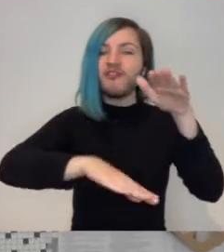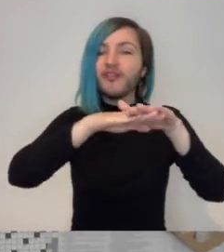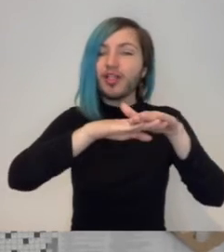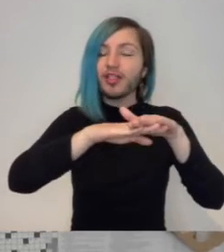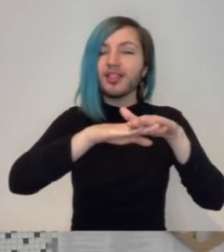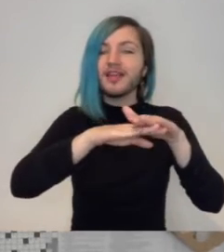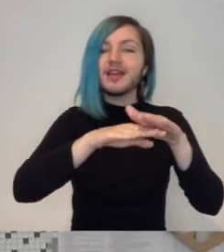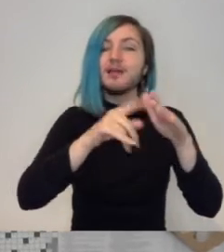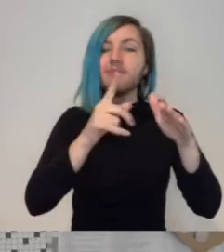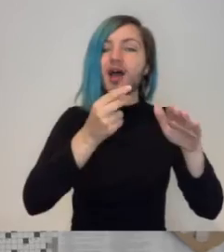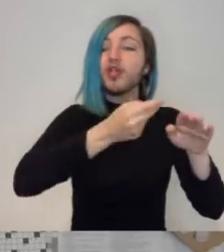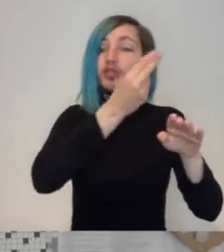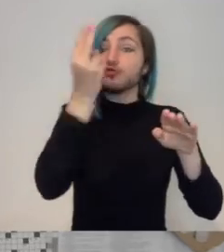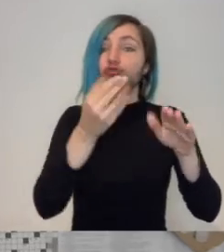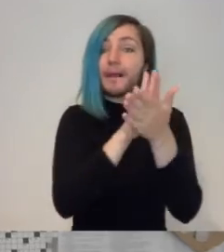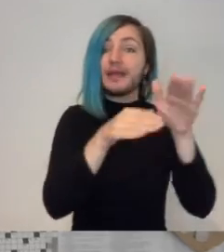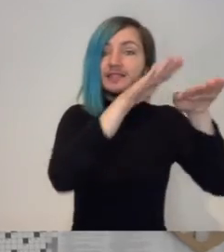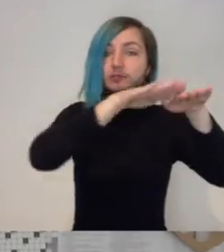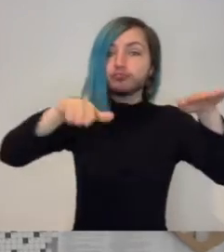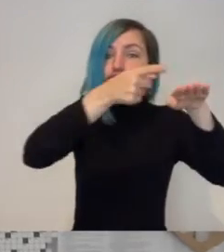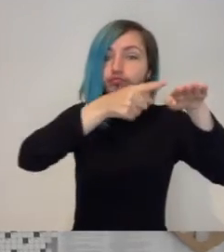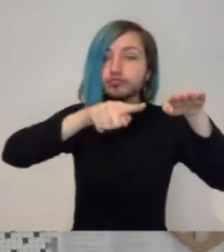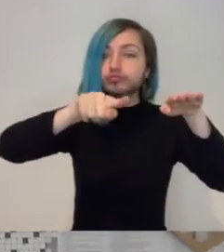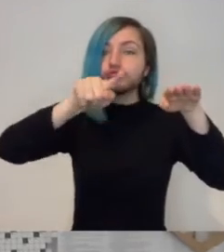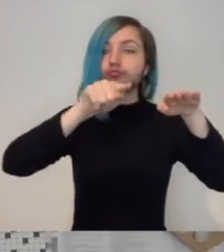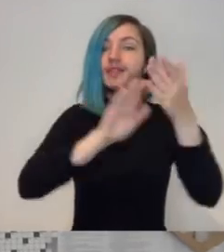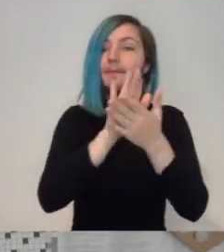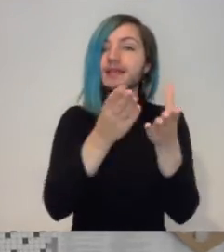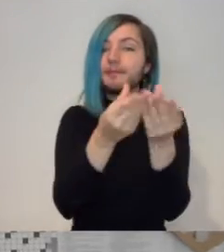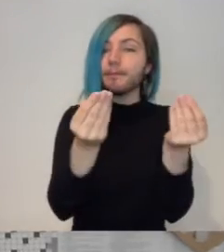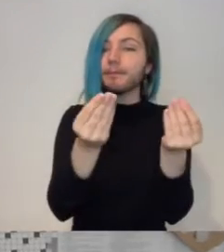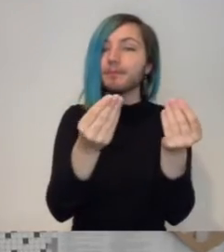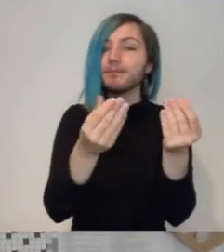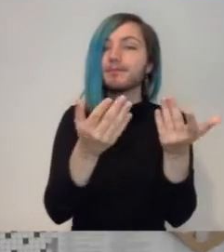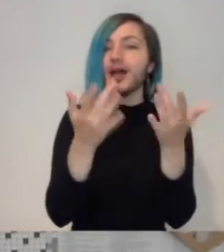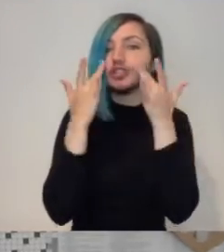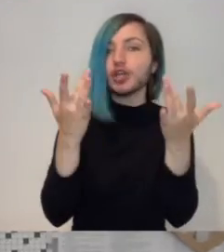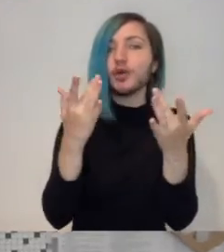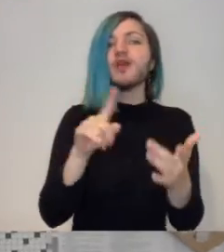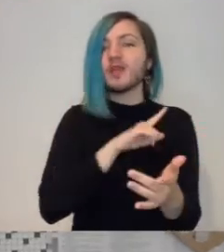gonna show. And I think this is probably why you should do a little trial run.